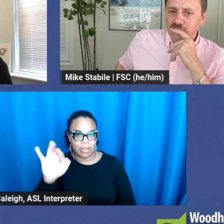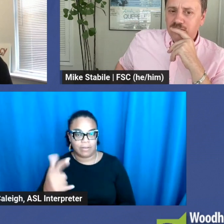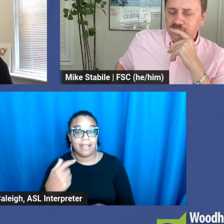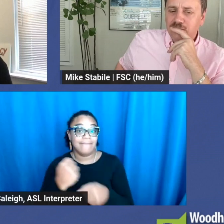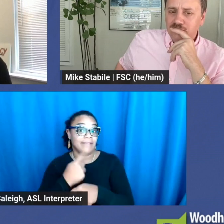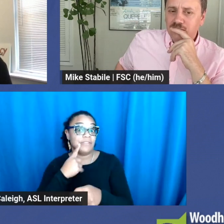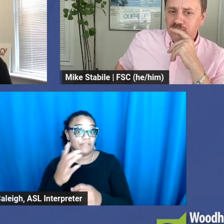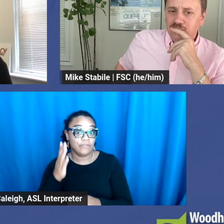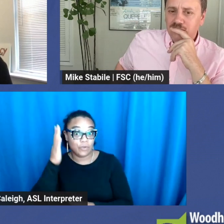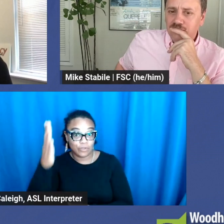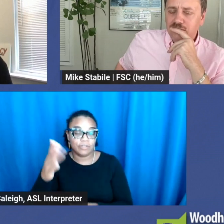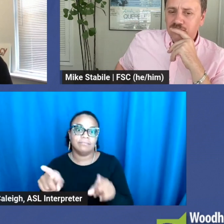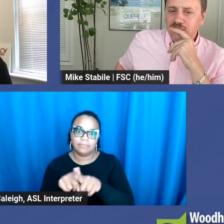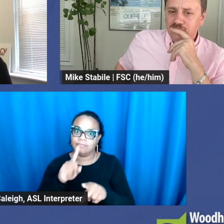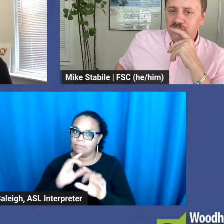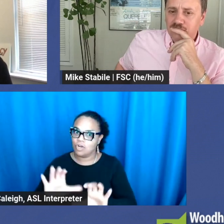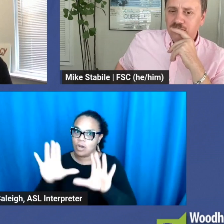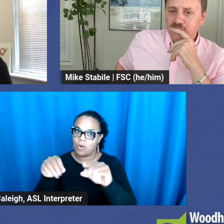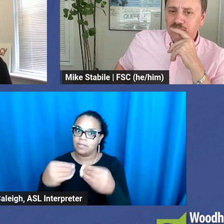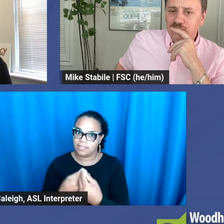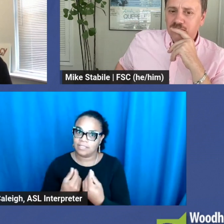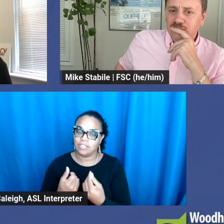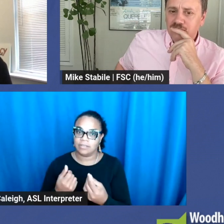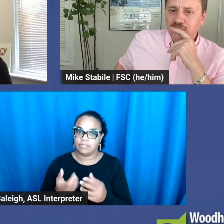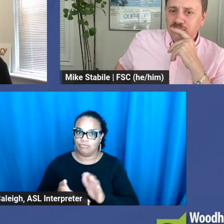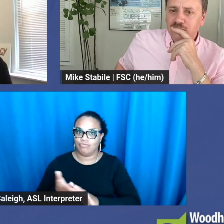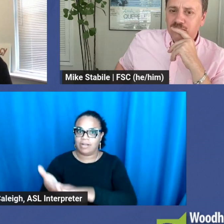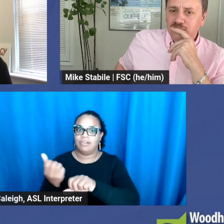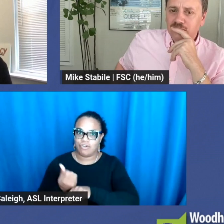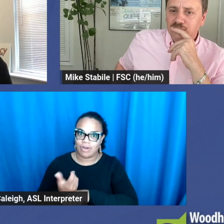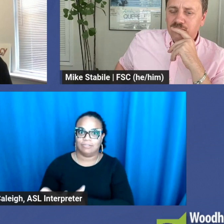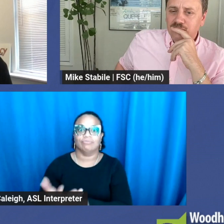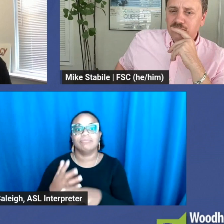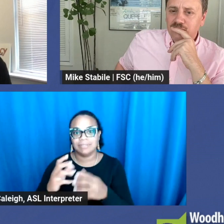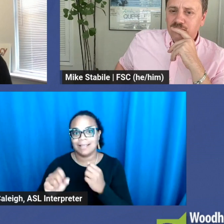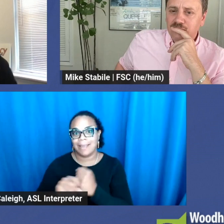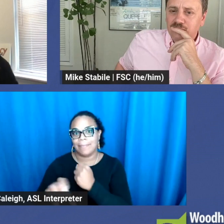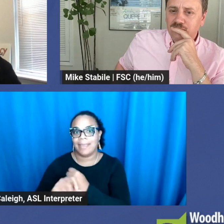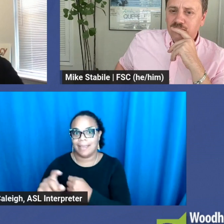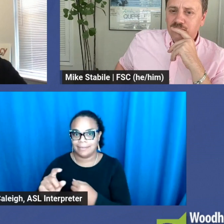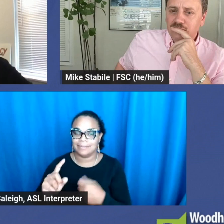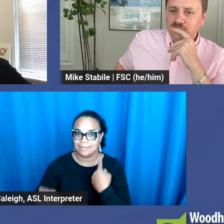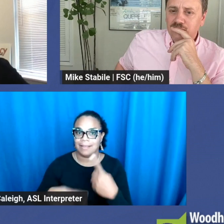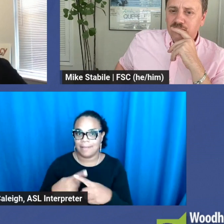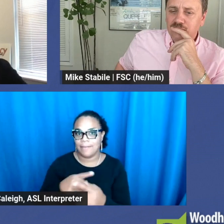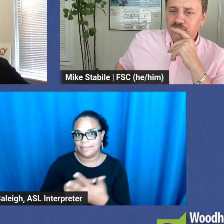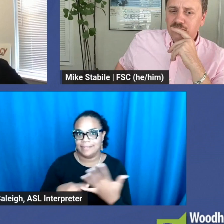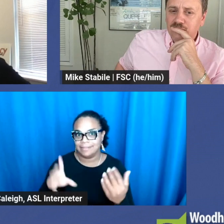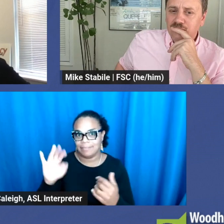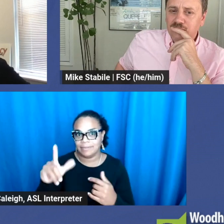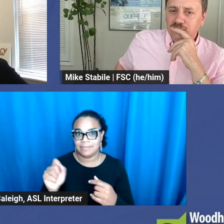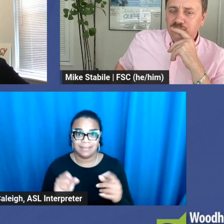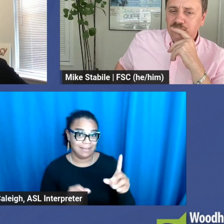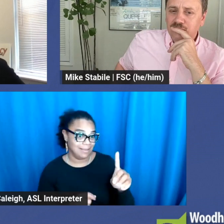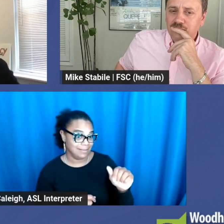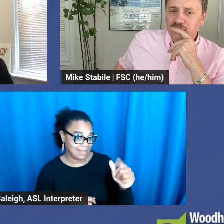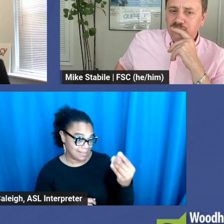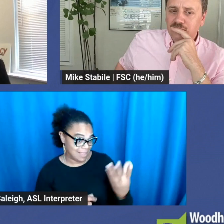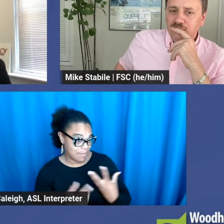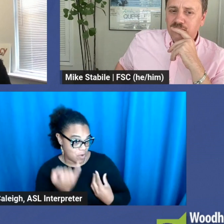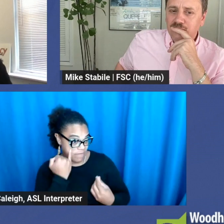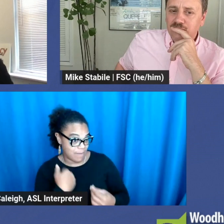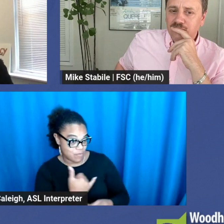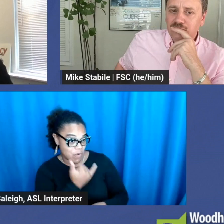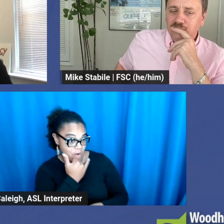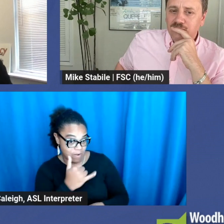organization that's also running grassroots campaigns around these different bills. I think, Daly, you correct me if I'm wrong, I think EFF has